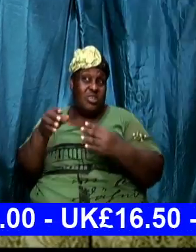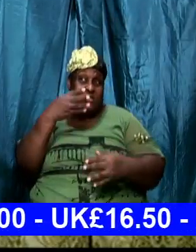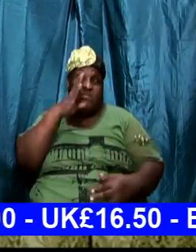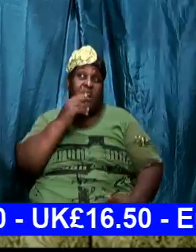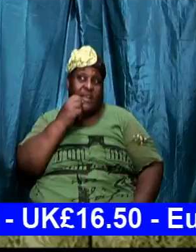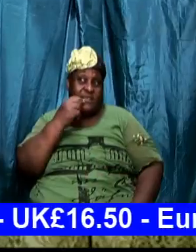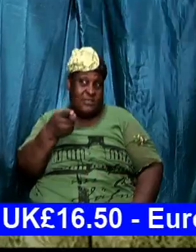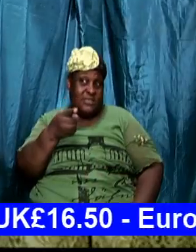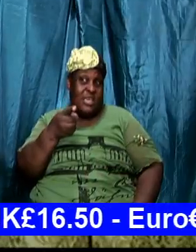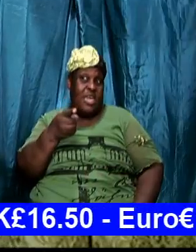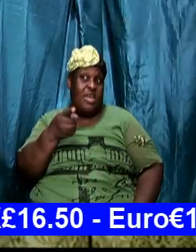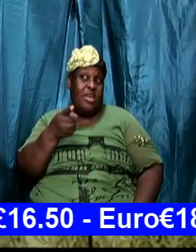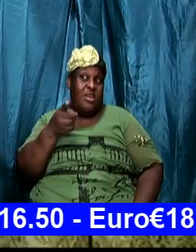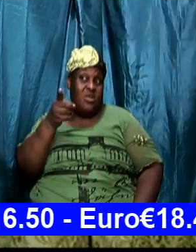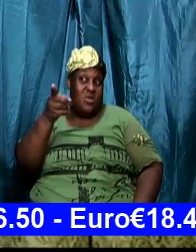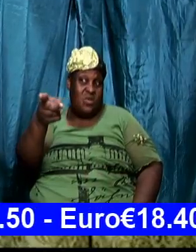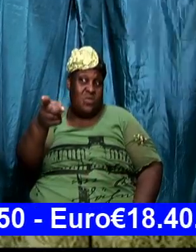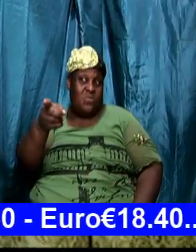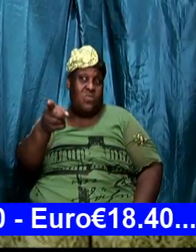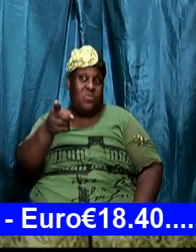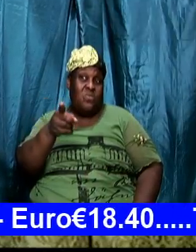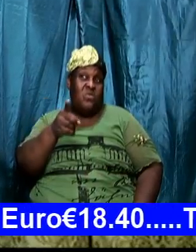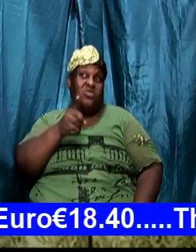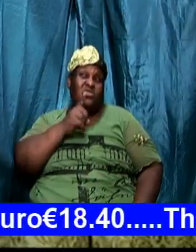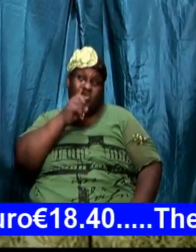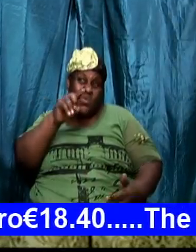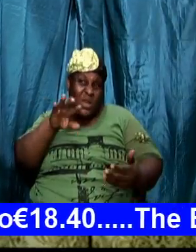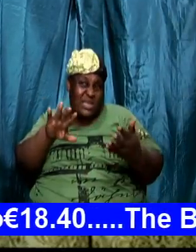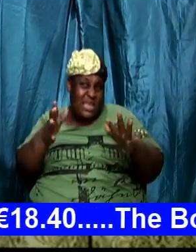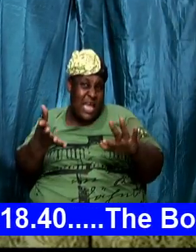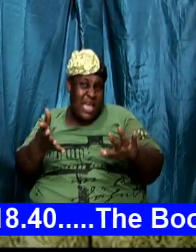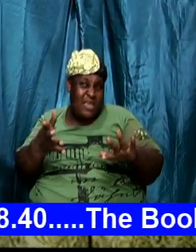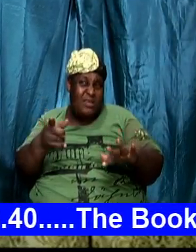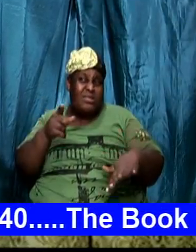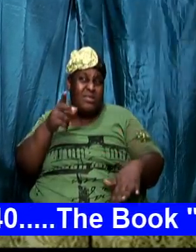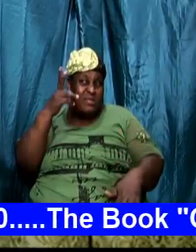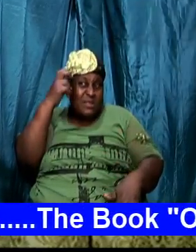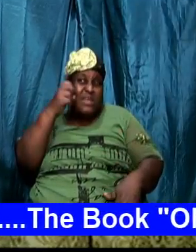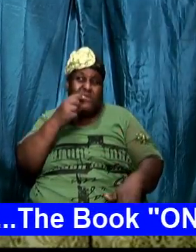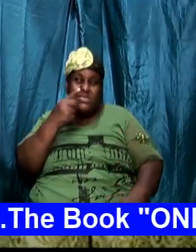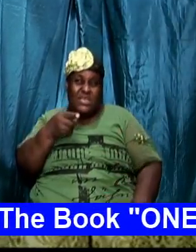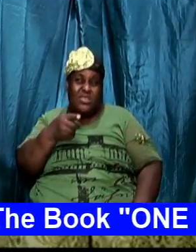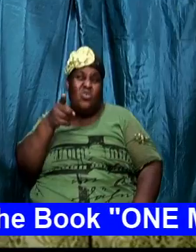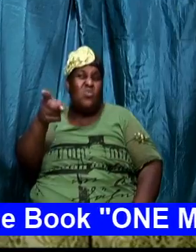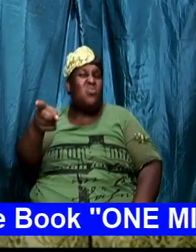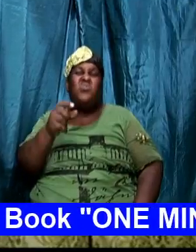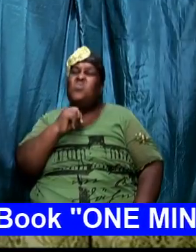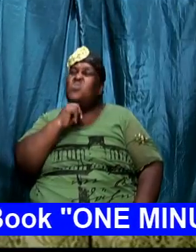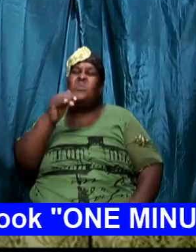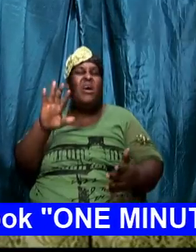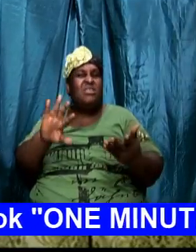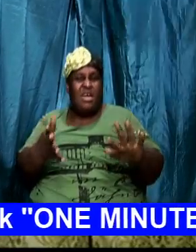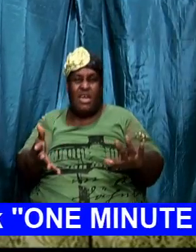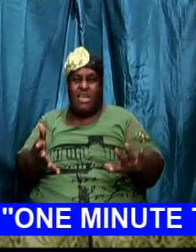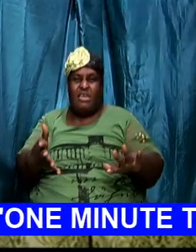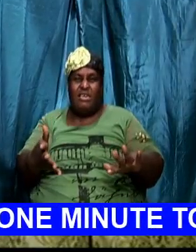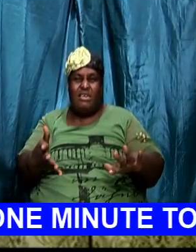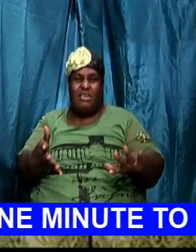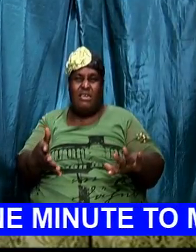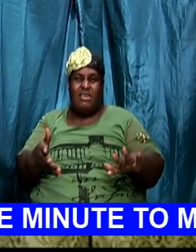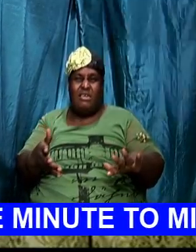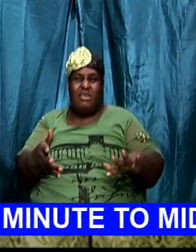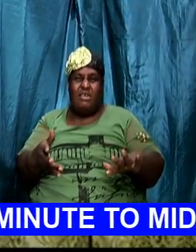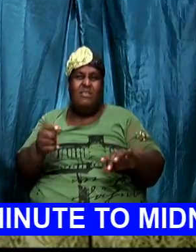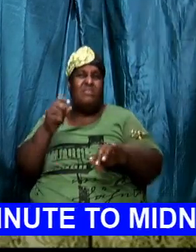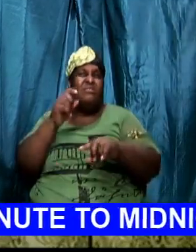Because you will really not surely die. In fact, if you eat of this thing, your eyes will